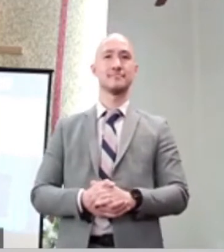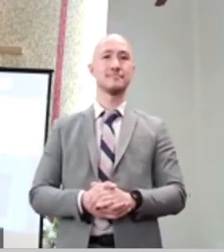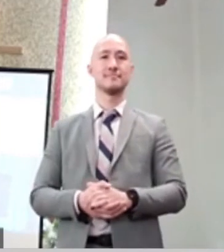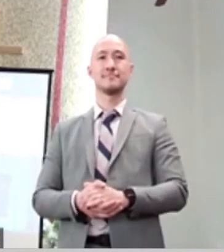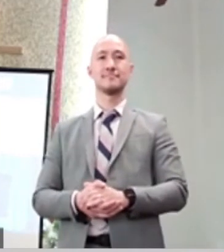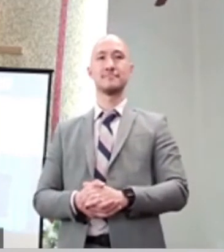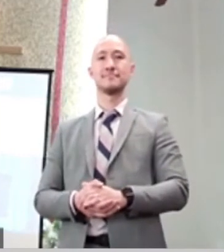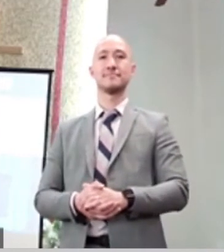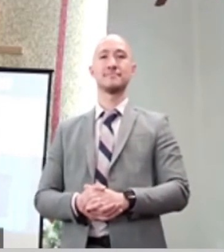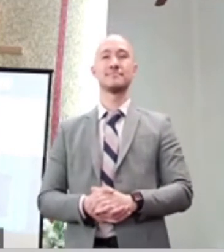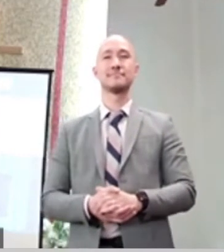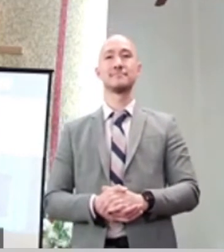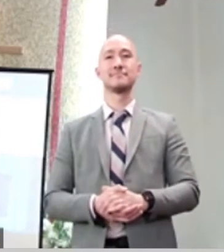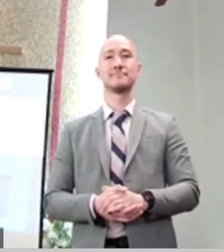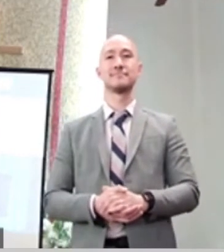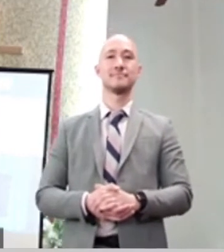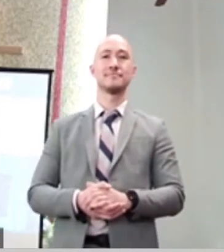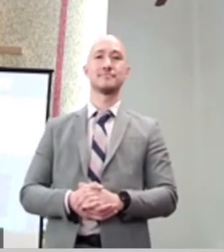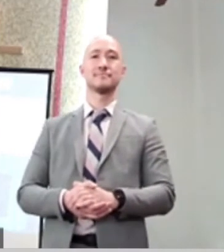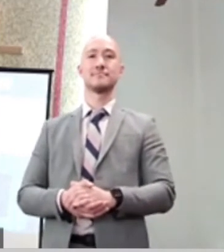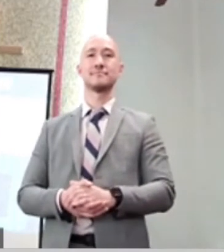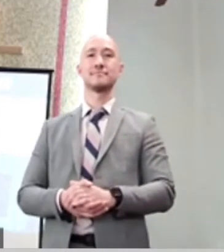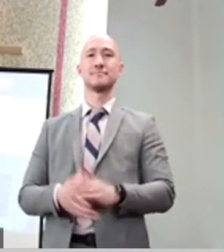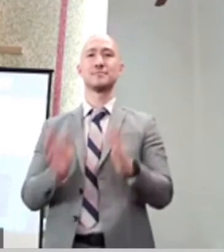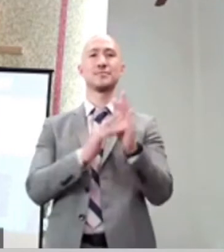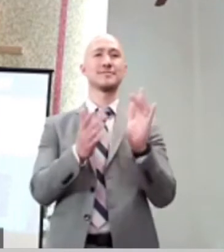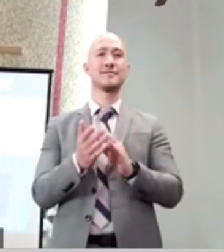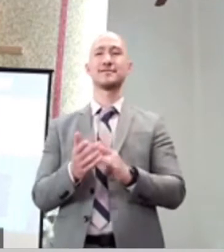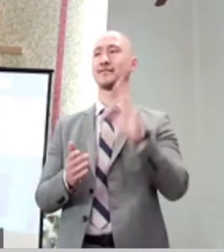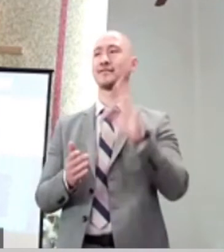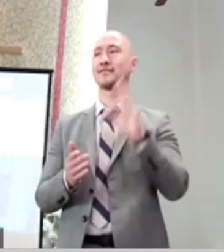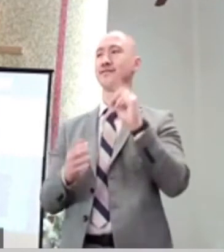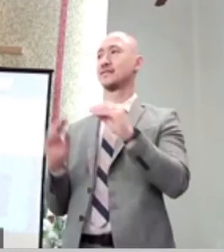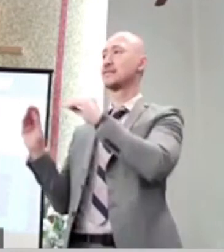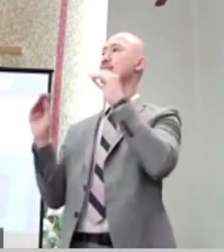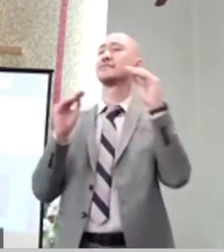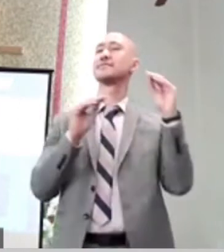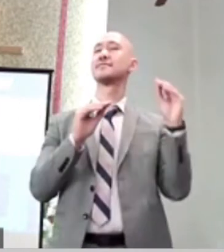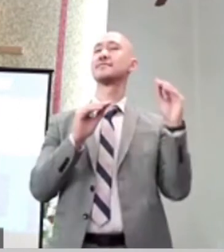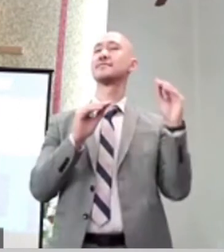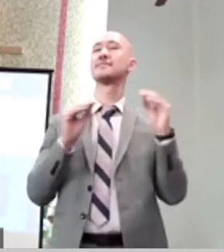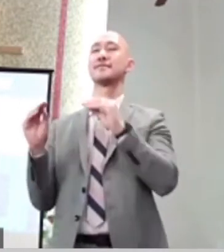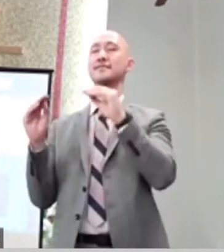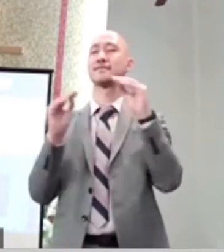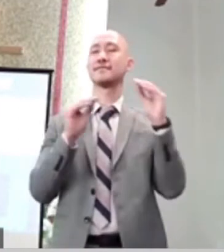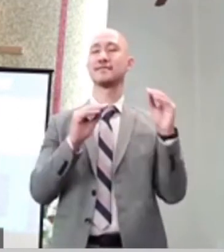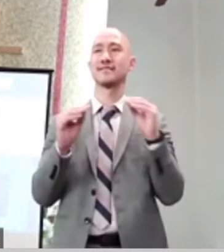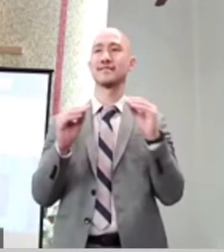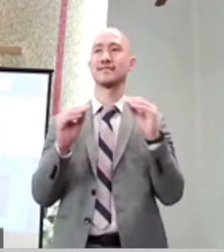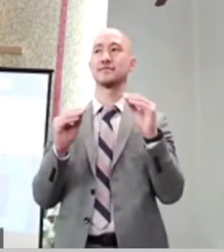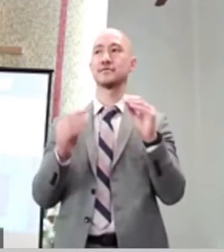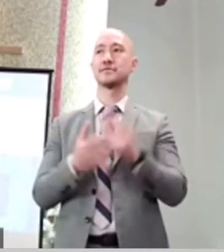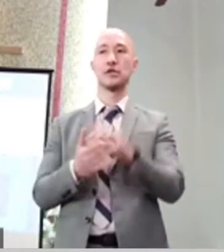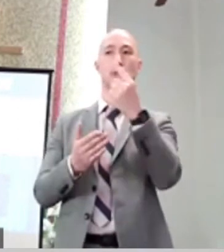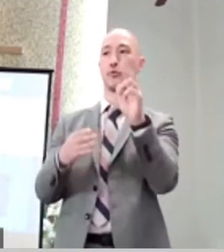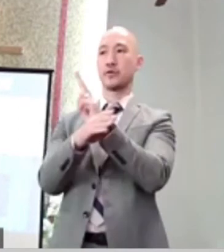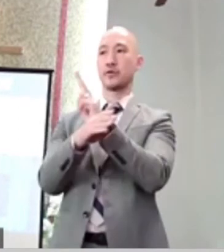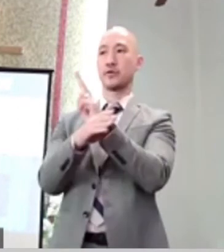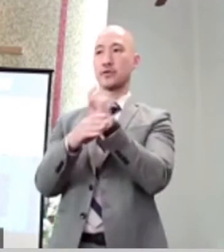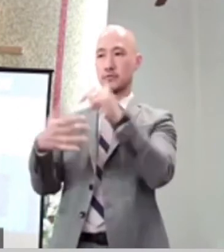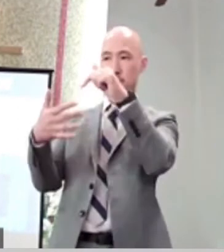had used, you tell me, this craziness that we have as food, is it healthy or is it not? I've